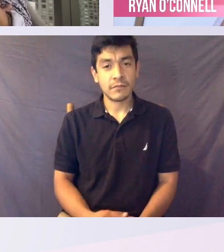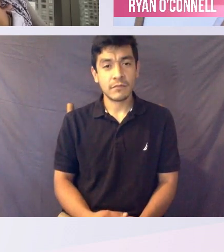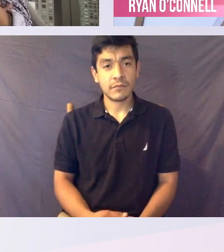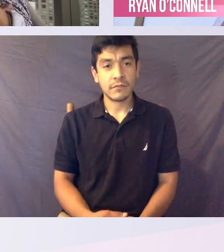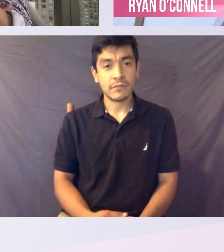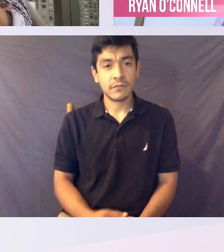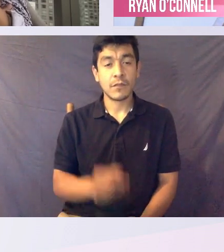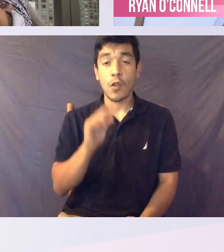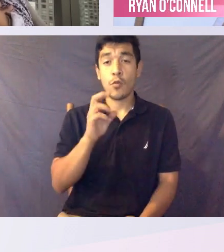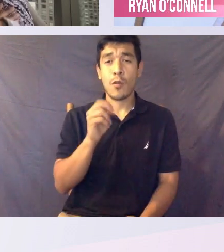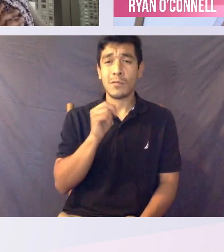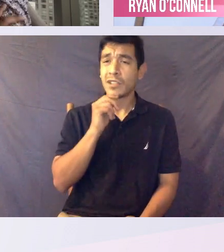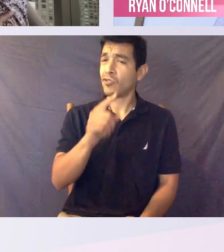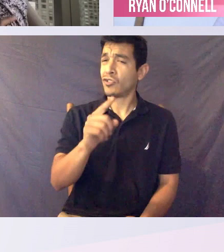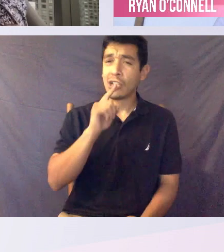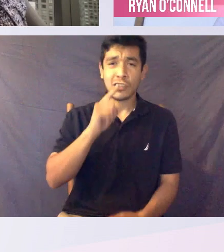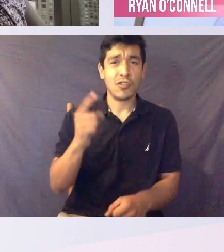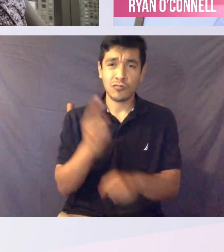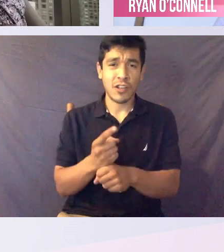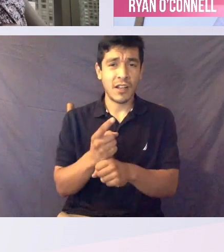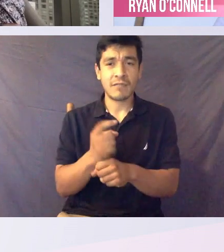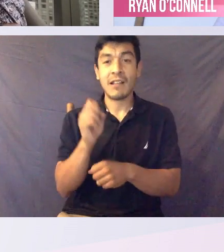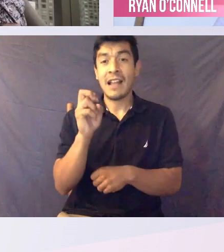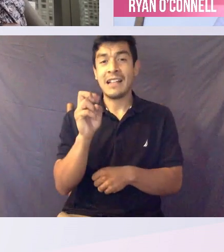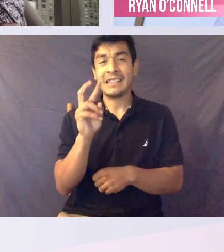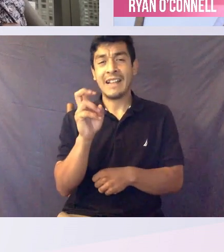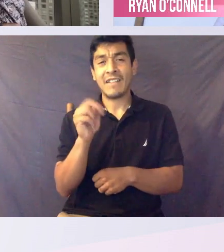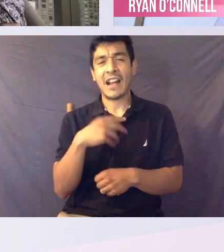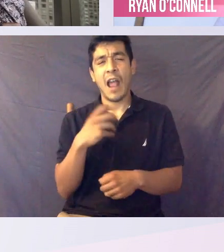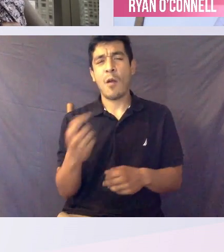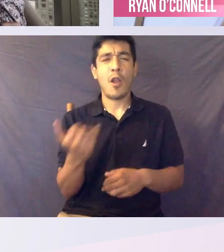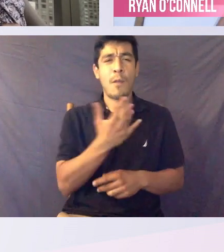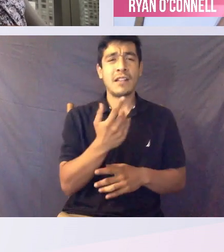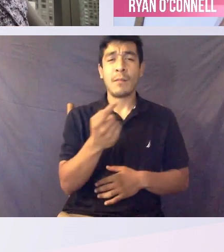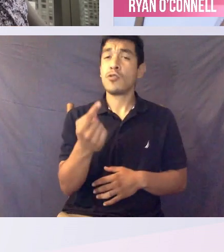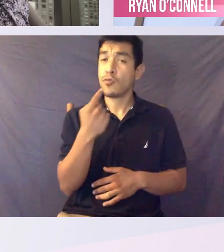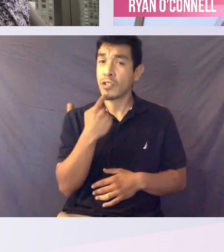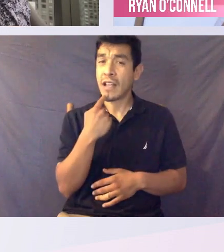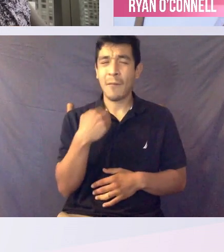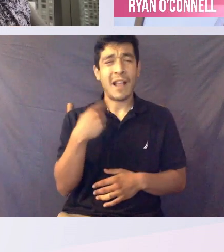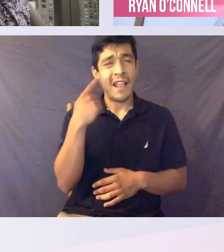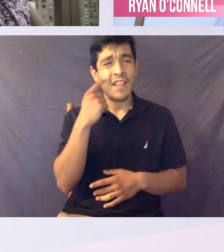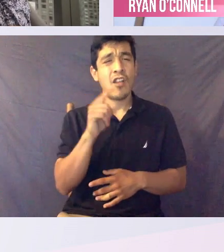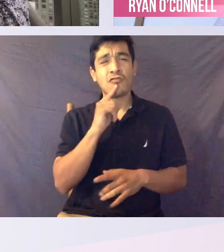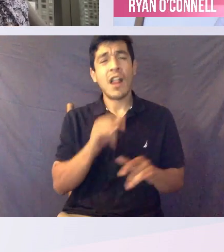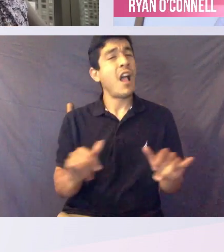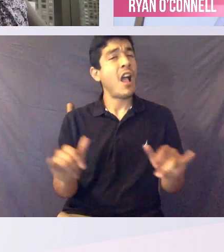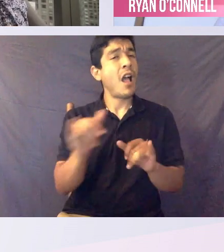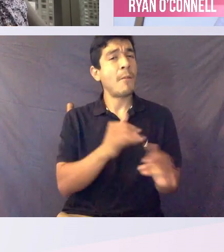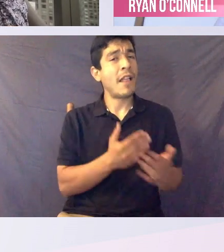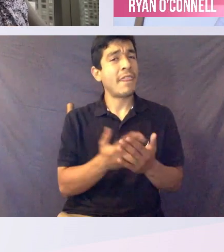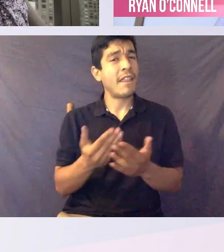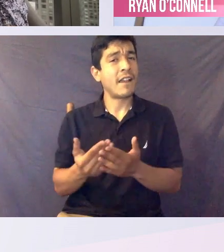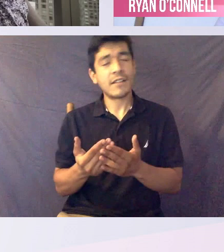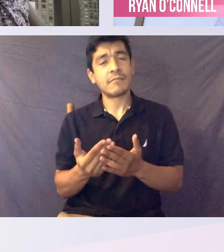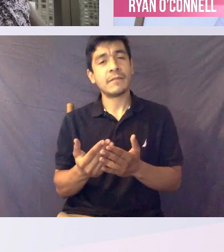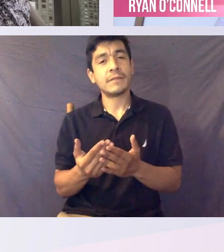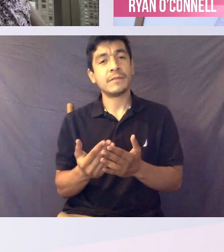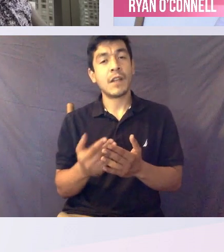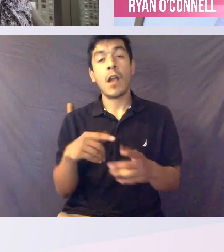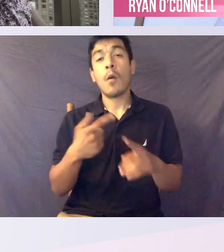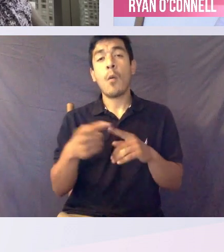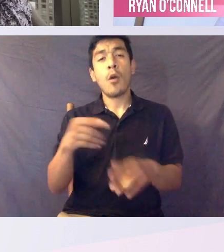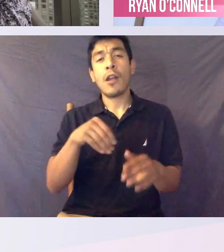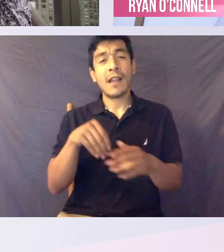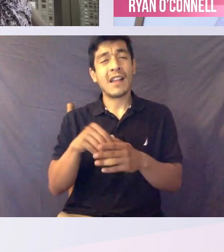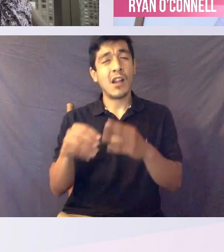You're absolutely right. And actually, Stephen, I want to go back to something that you said, because I think this is a pretty common thing, particularly as we're in a world right